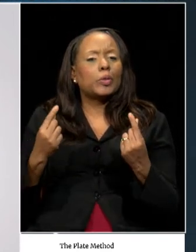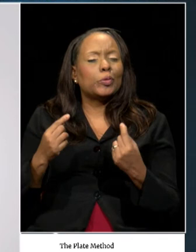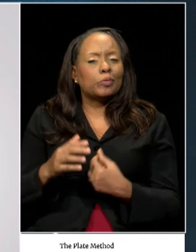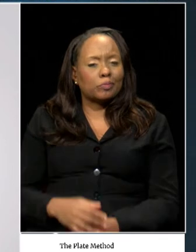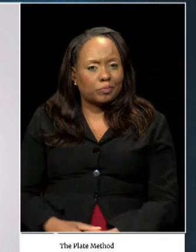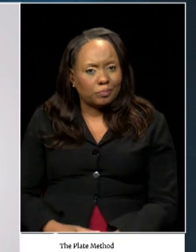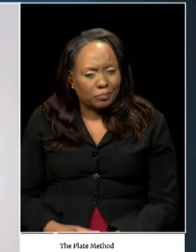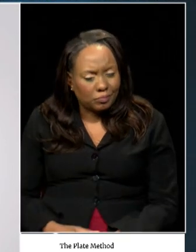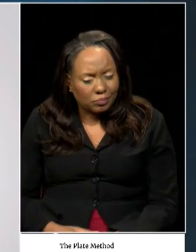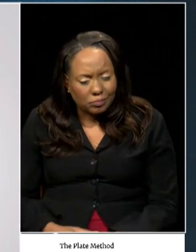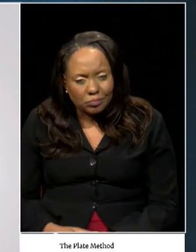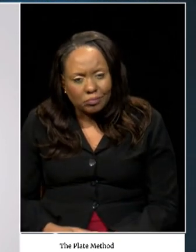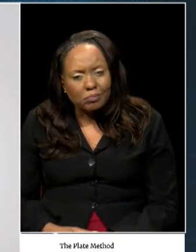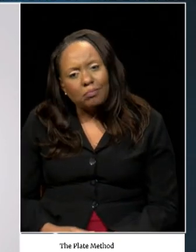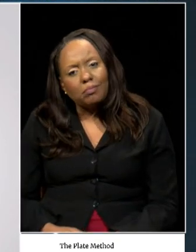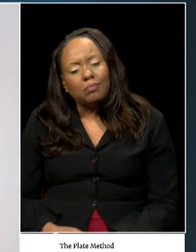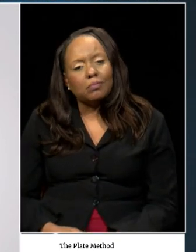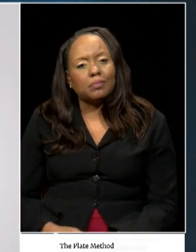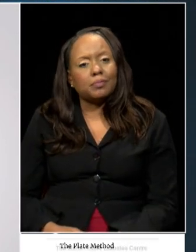What would you suggest?